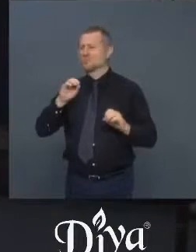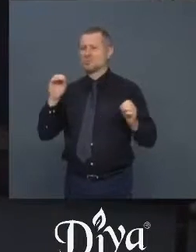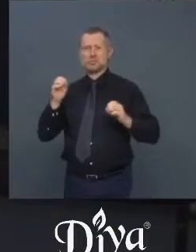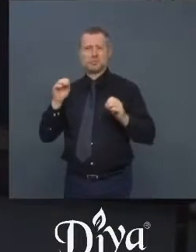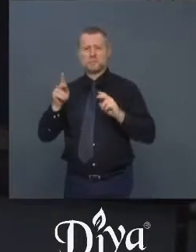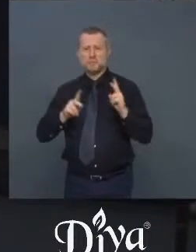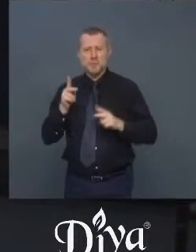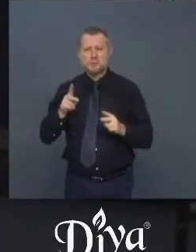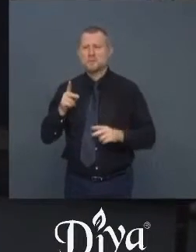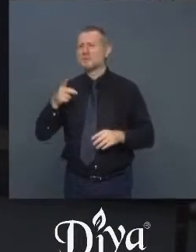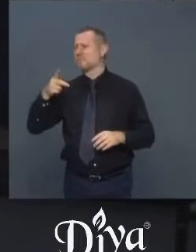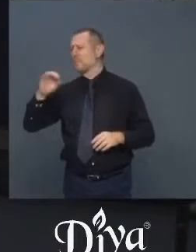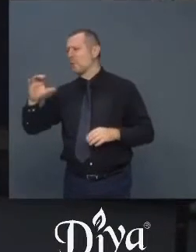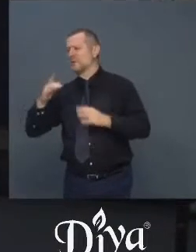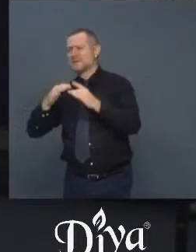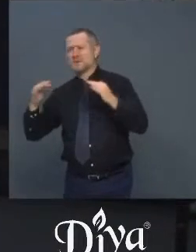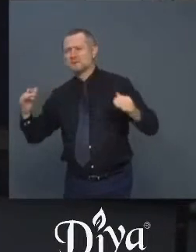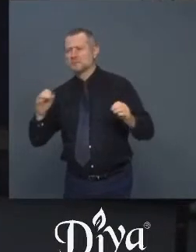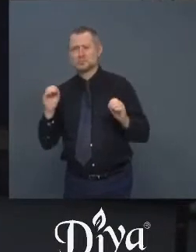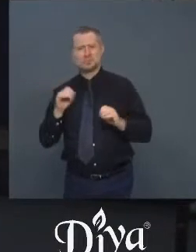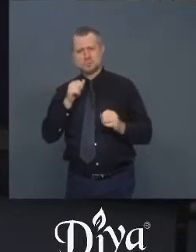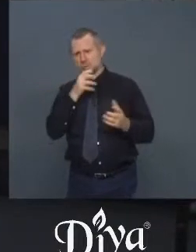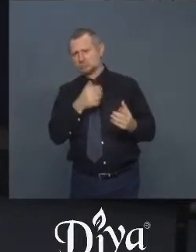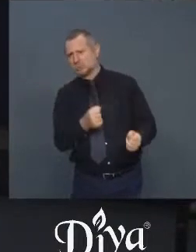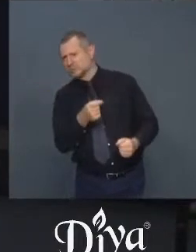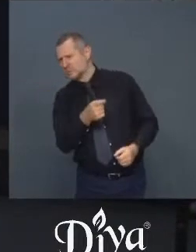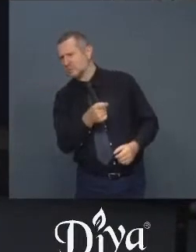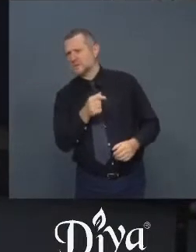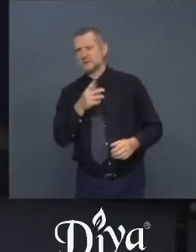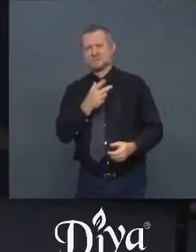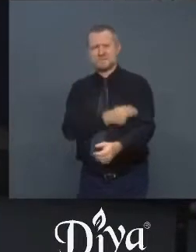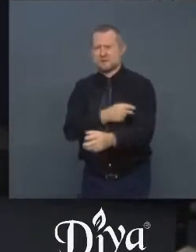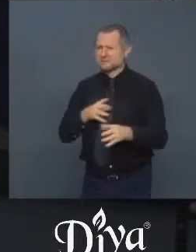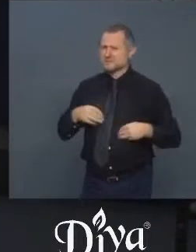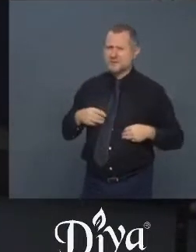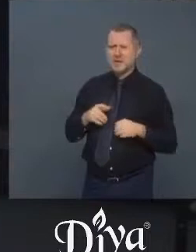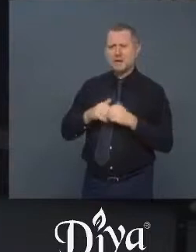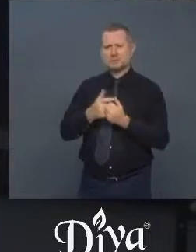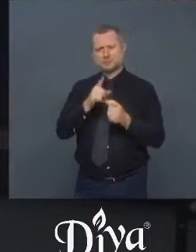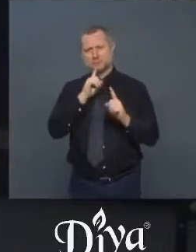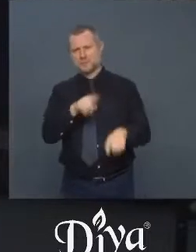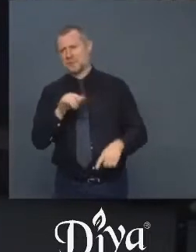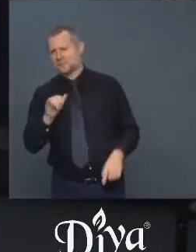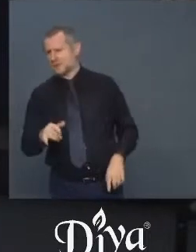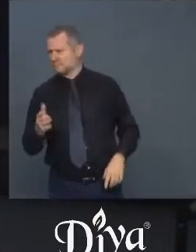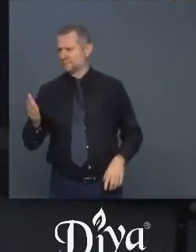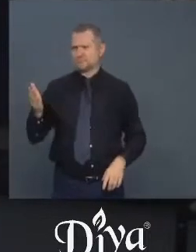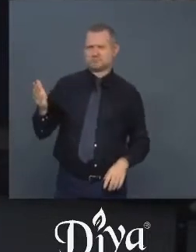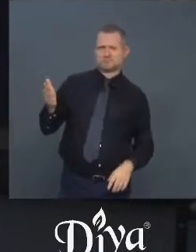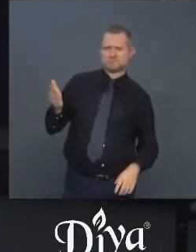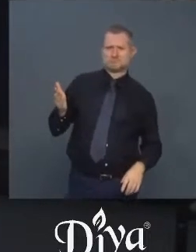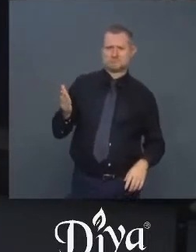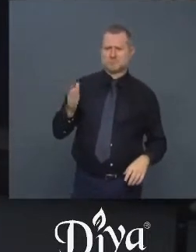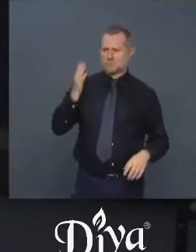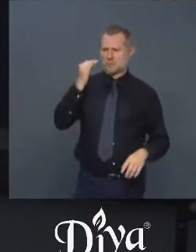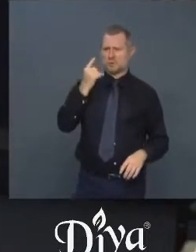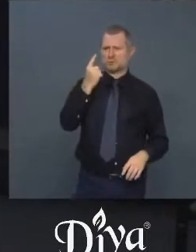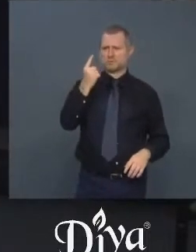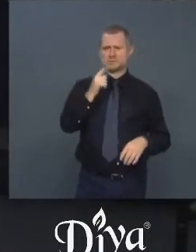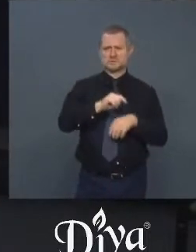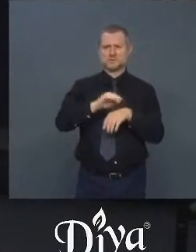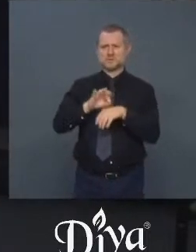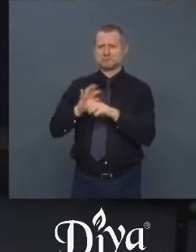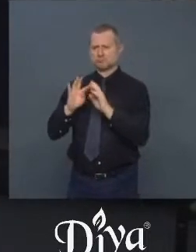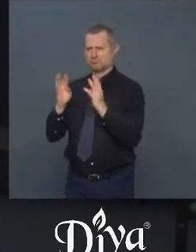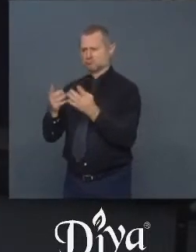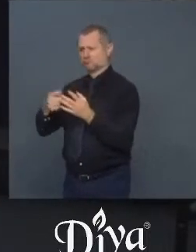lack of trust in the healthcare system and maybe reluctance to get a vaccine. What do you say in response? And why is there one task force with all these